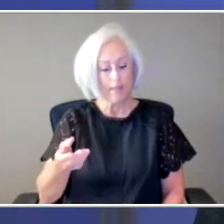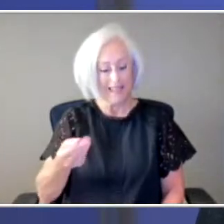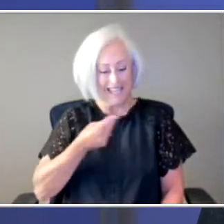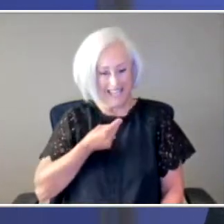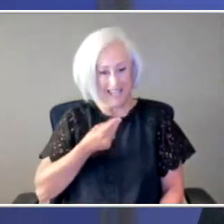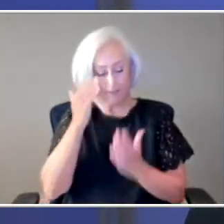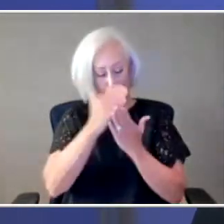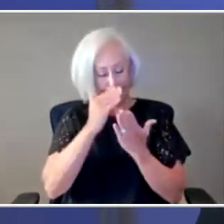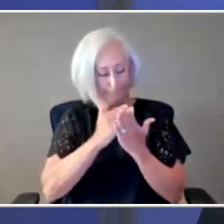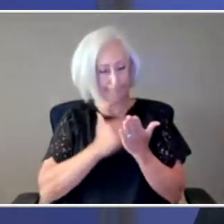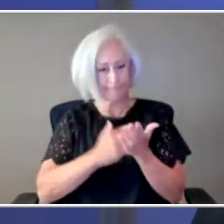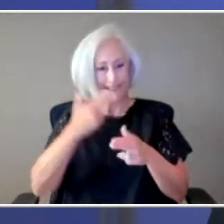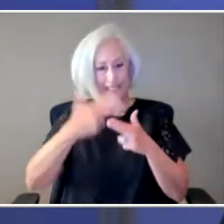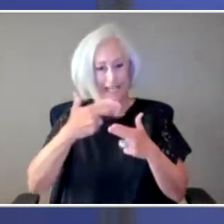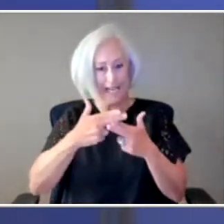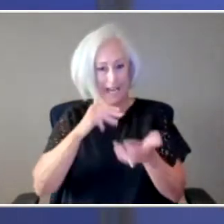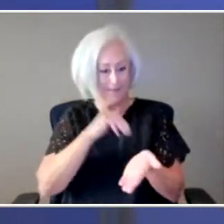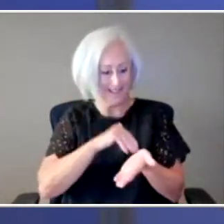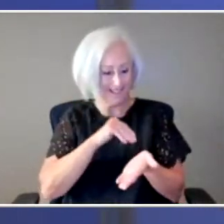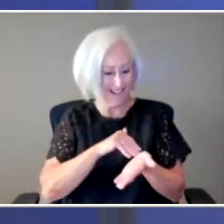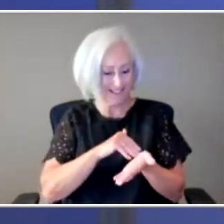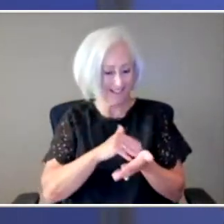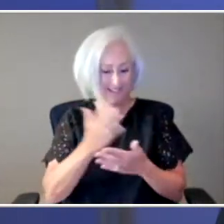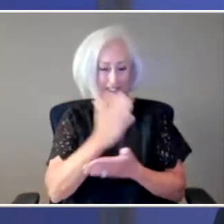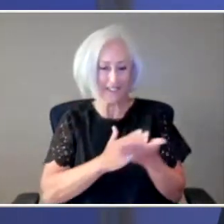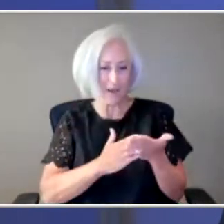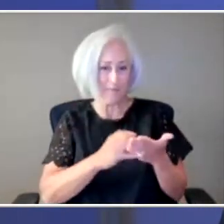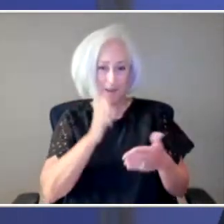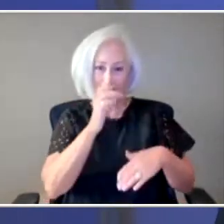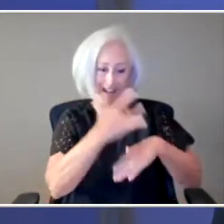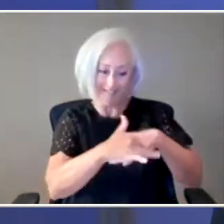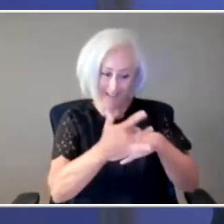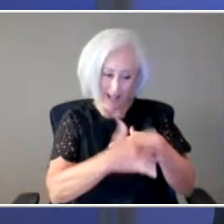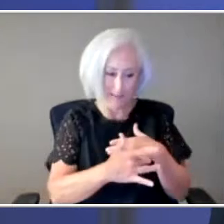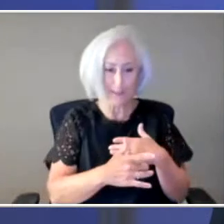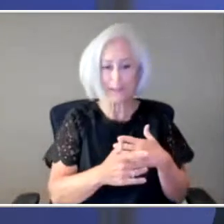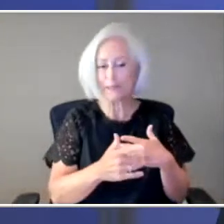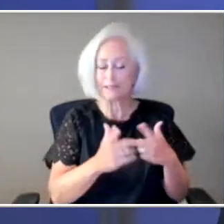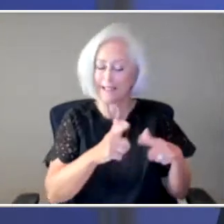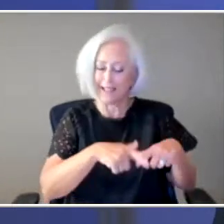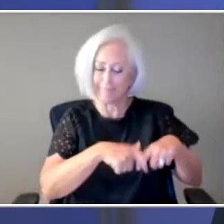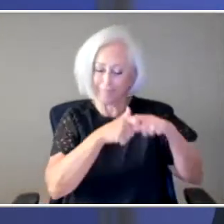were on sabbatical or something. So anyway, it was meant to be. I